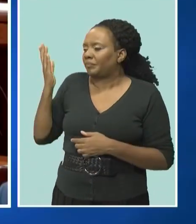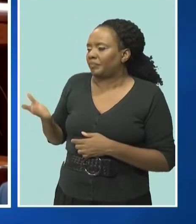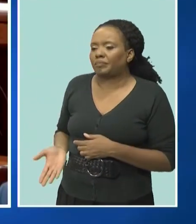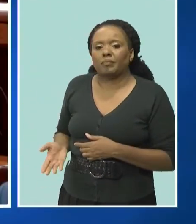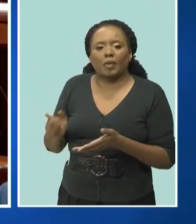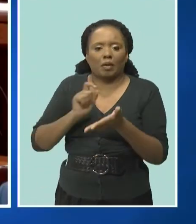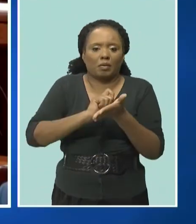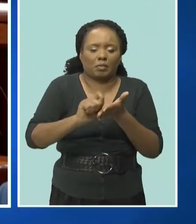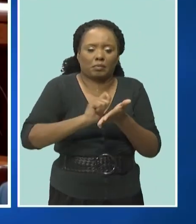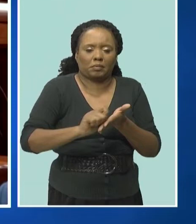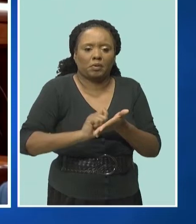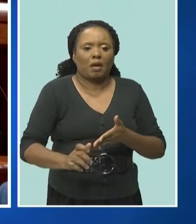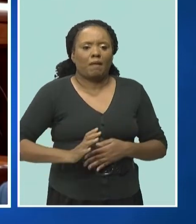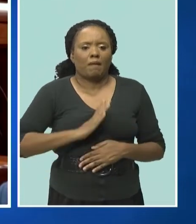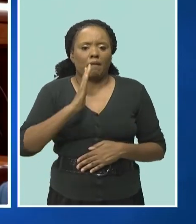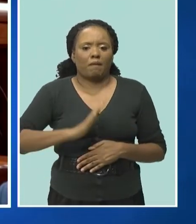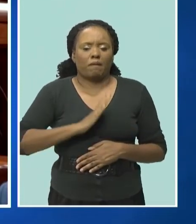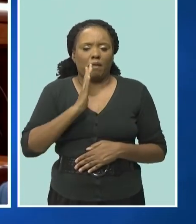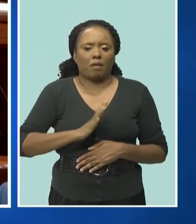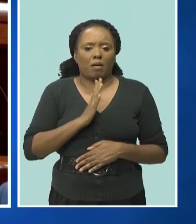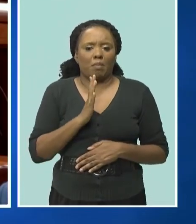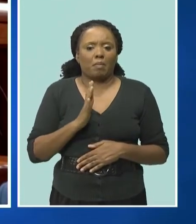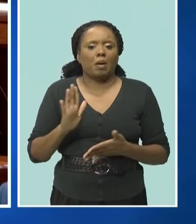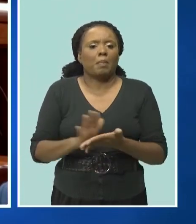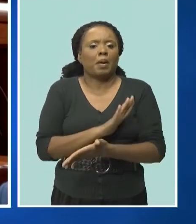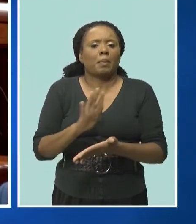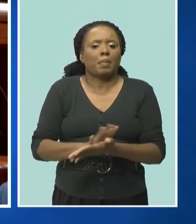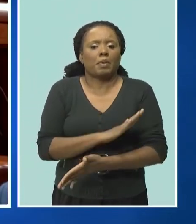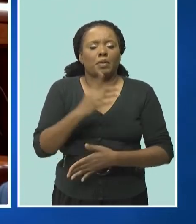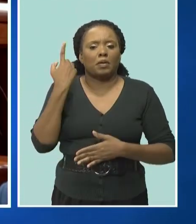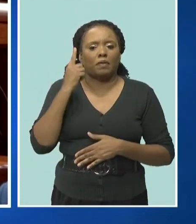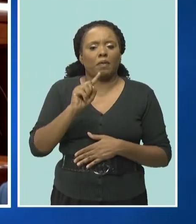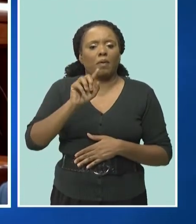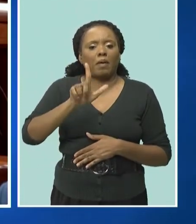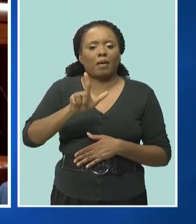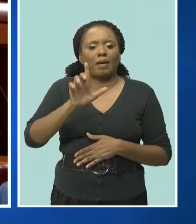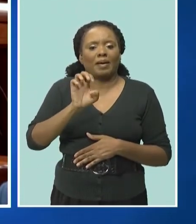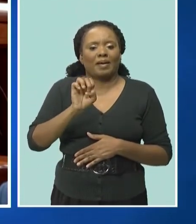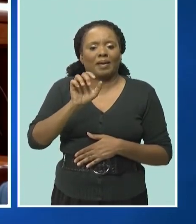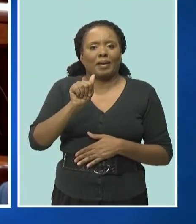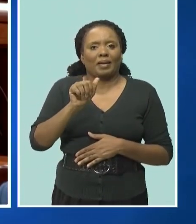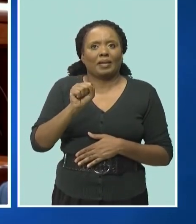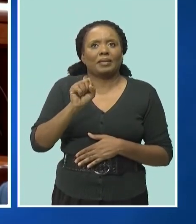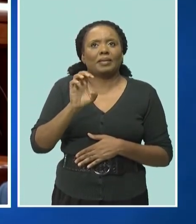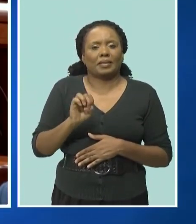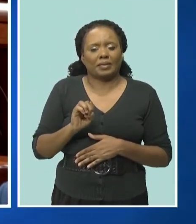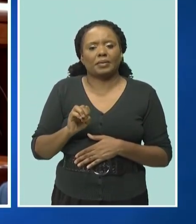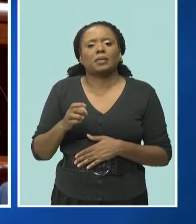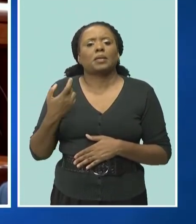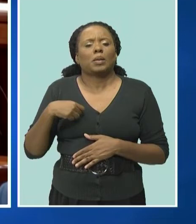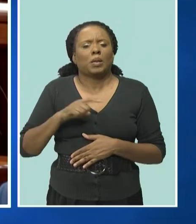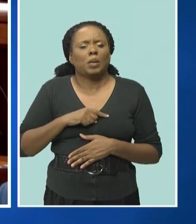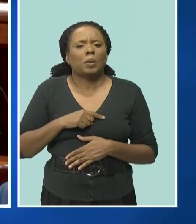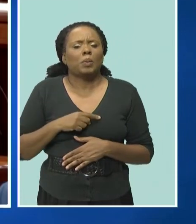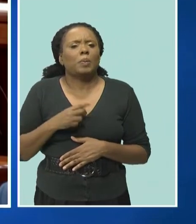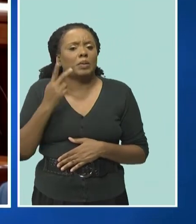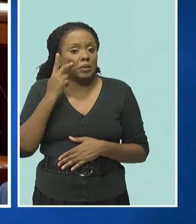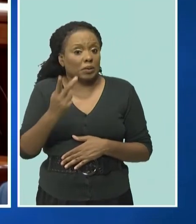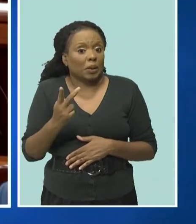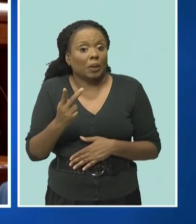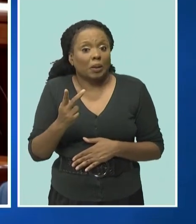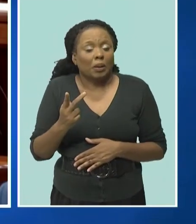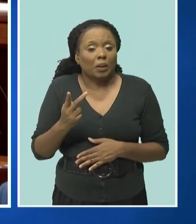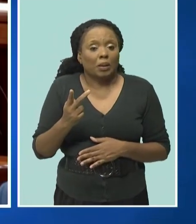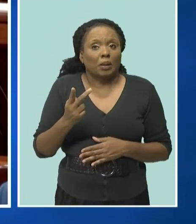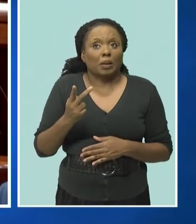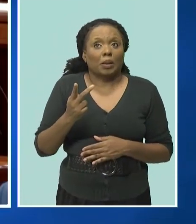to the Rotary Club of Barbados South, and hence that's why we have to rescind the decision, it was recognized